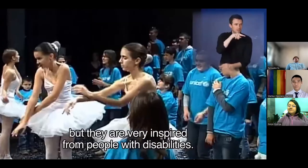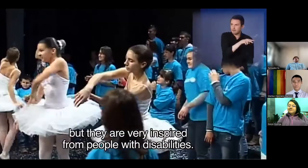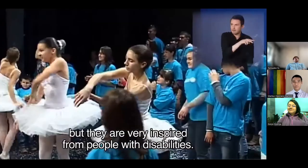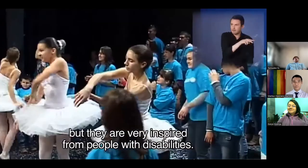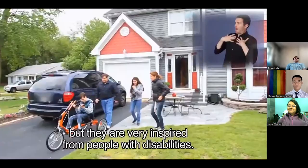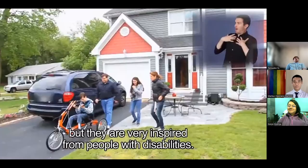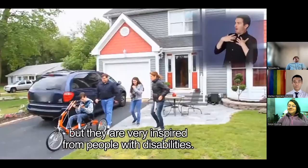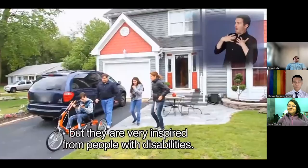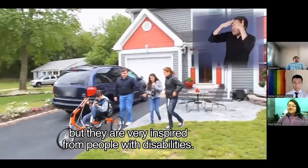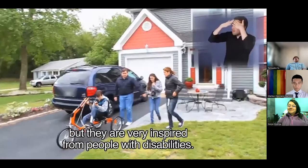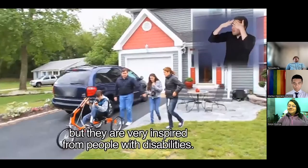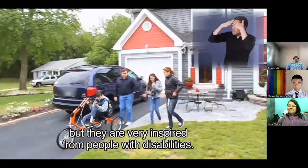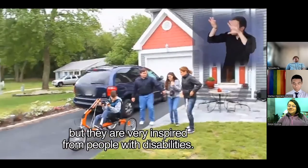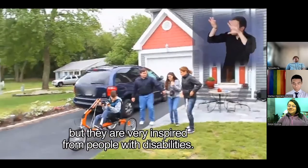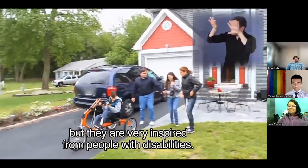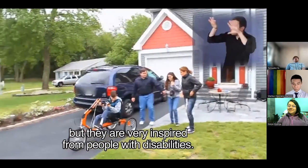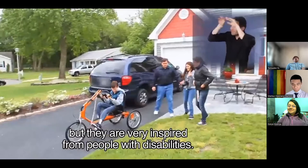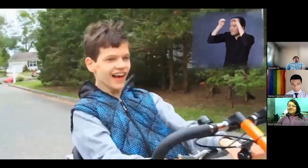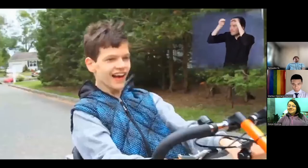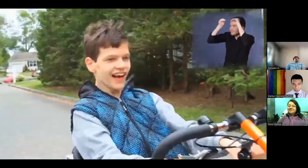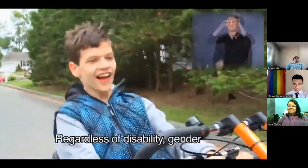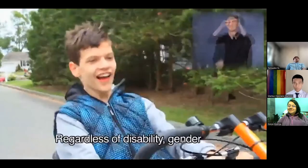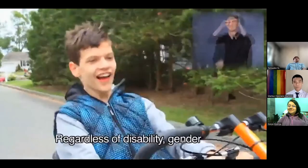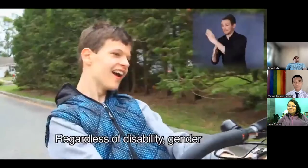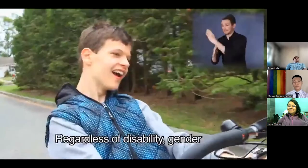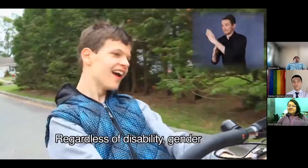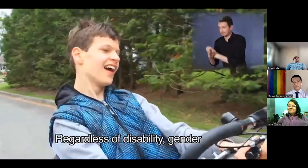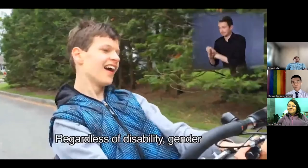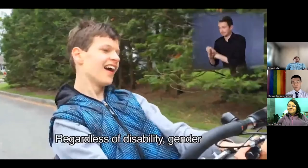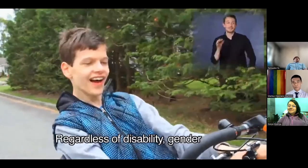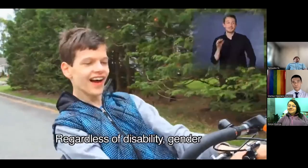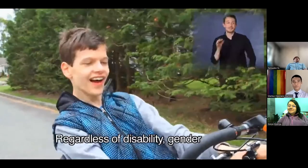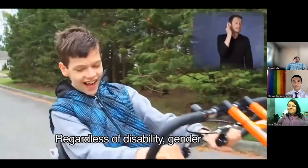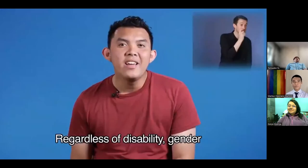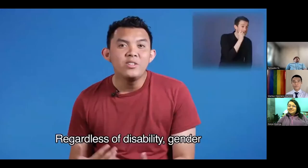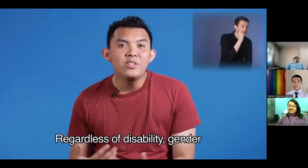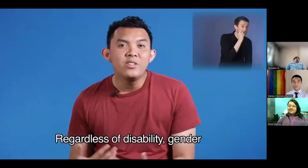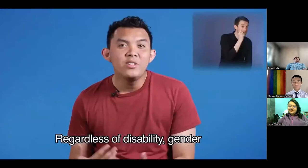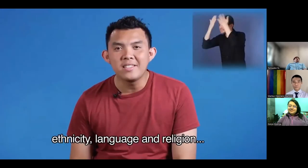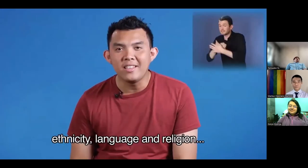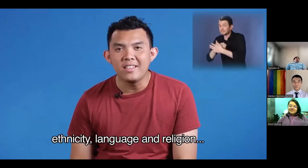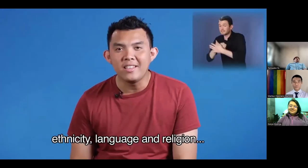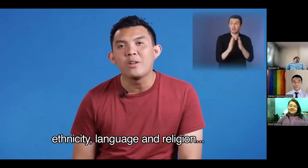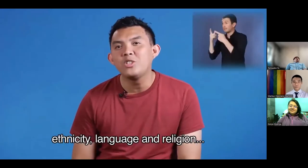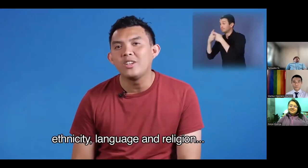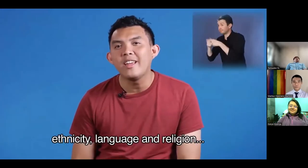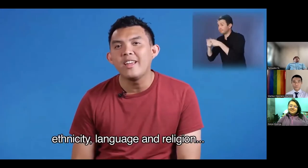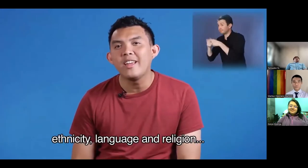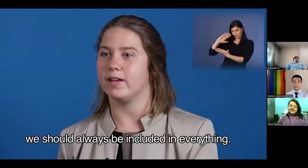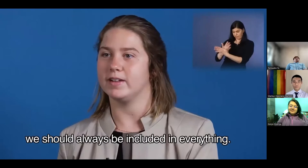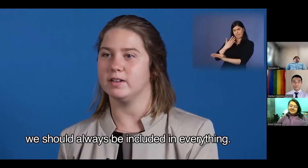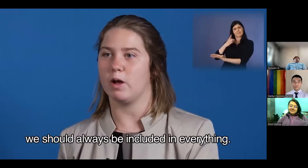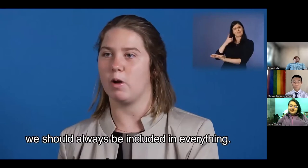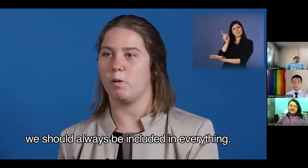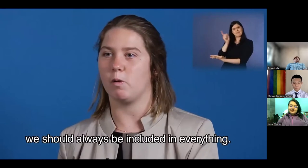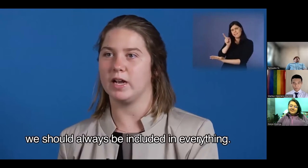with disabilities. Regardless of disability, gender, ethnicity, language, and religion. We should